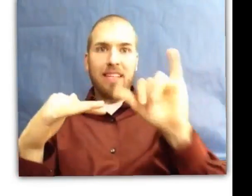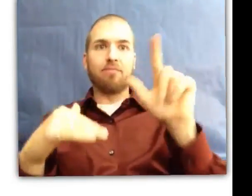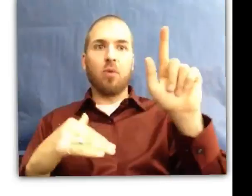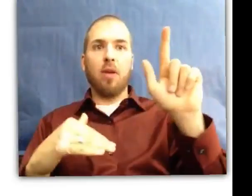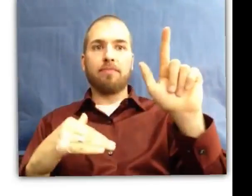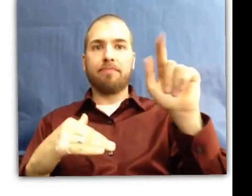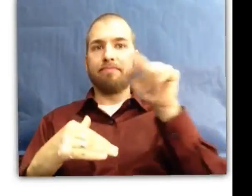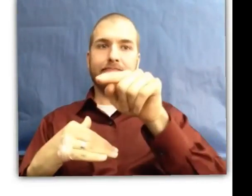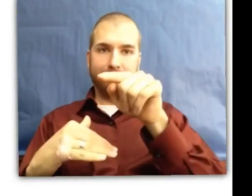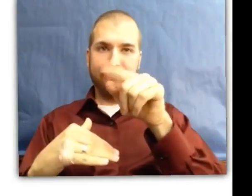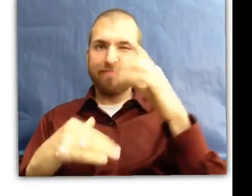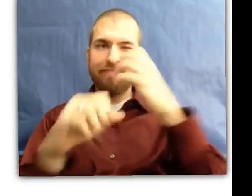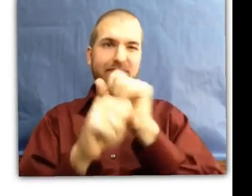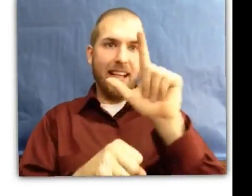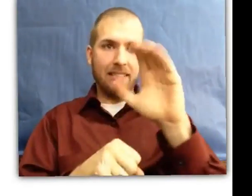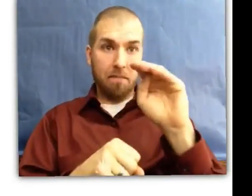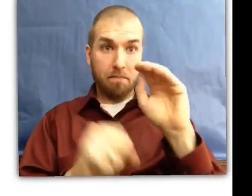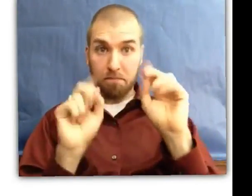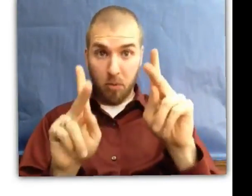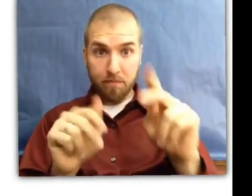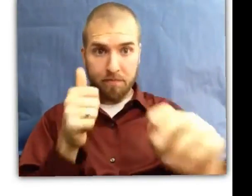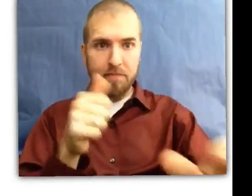common multiple.